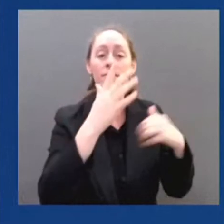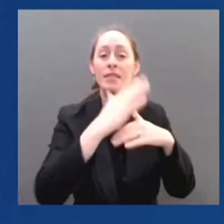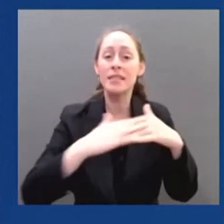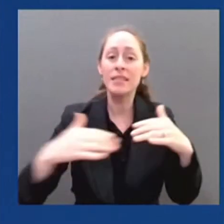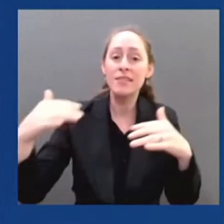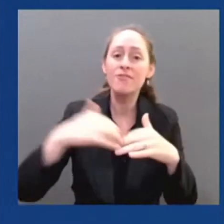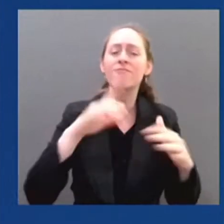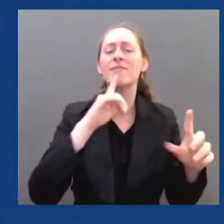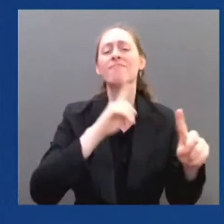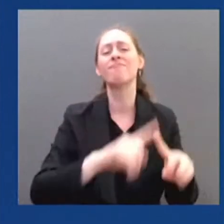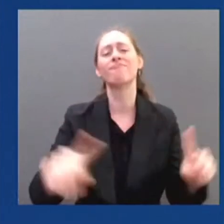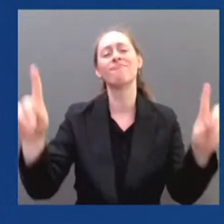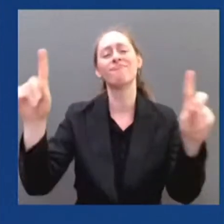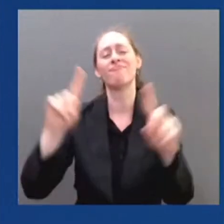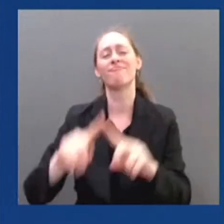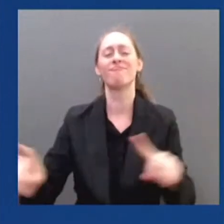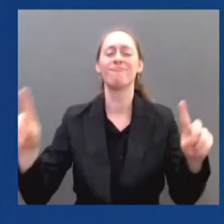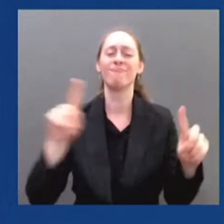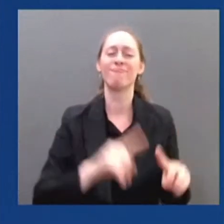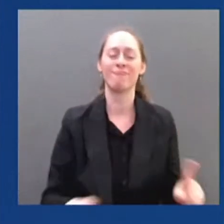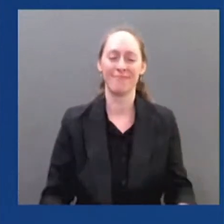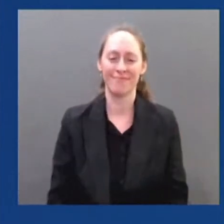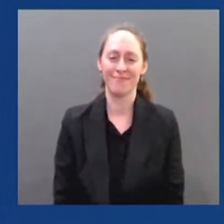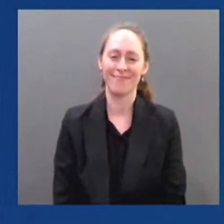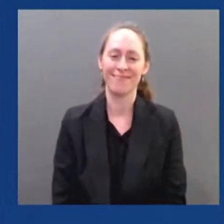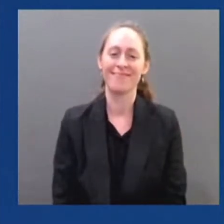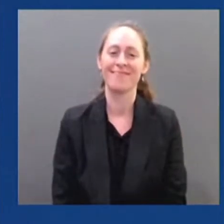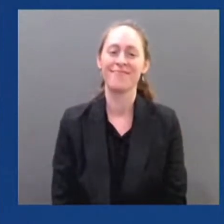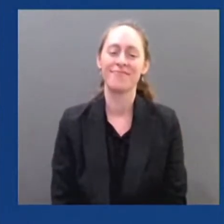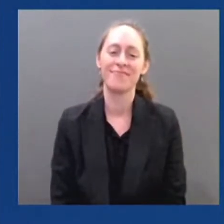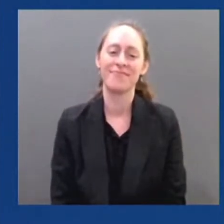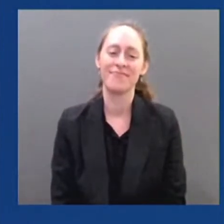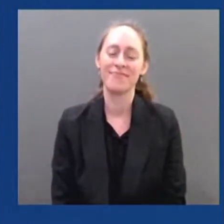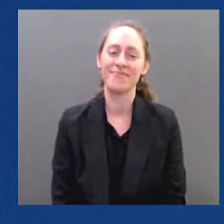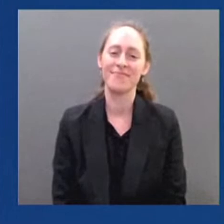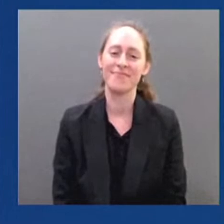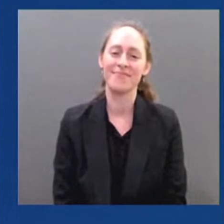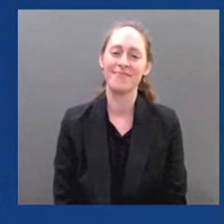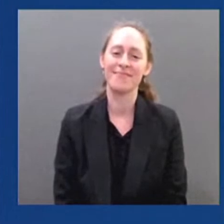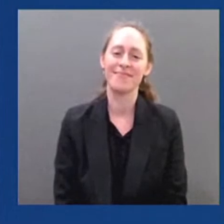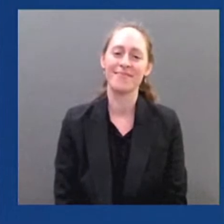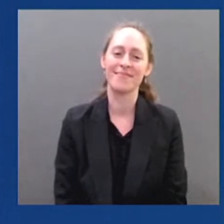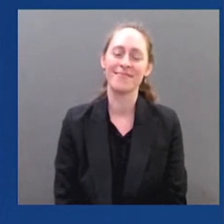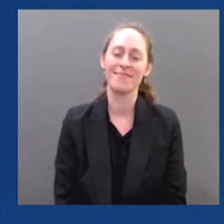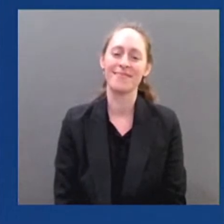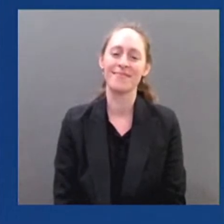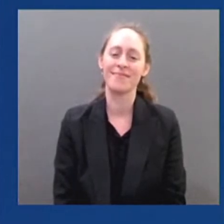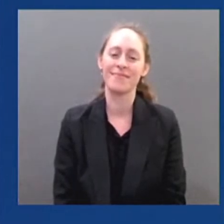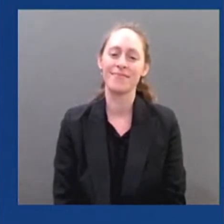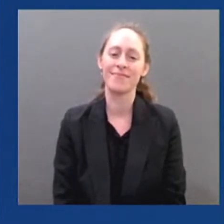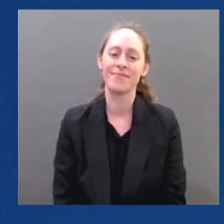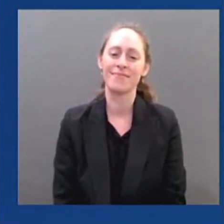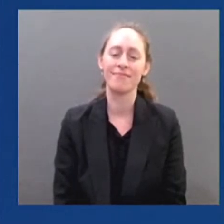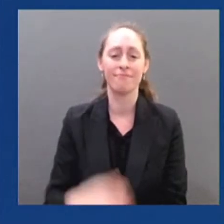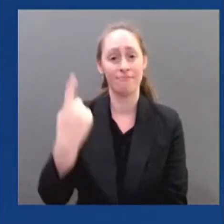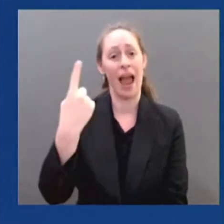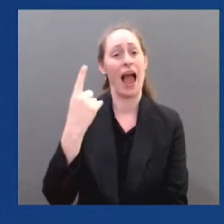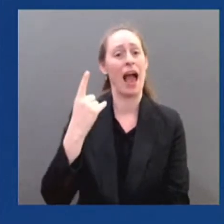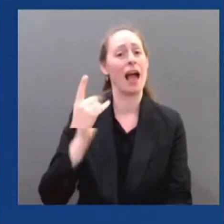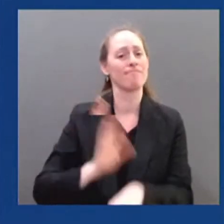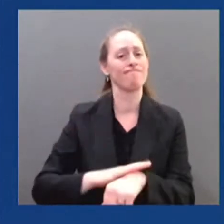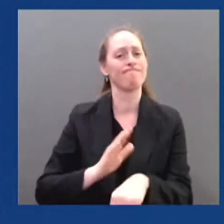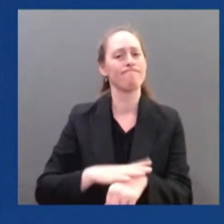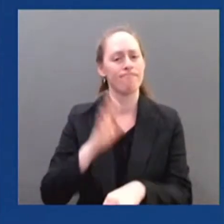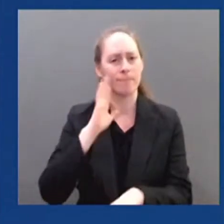misinformation about vaccines and about kids and COVID in this pandemic. So let's set the record straight, because the data here